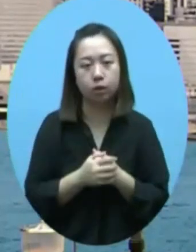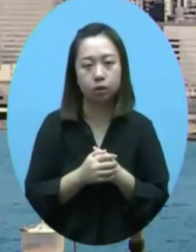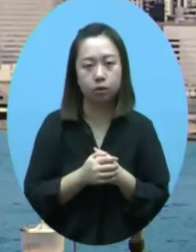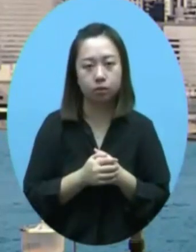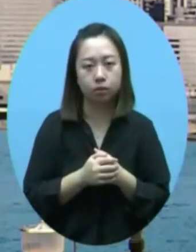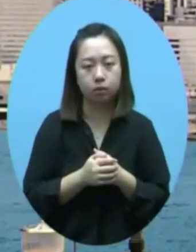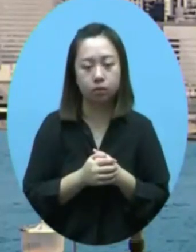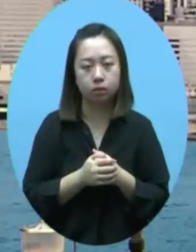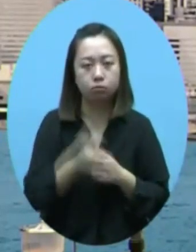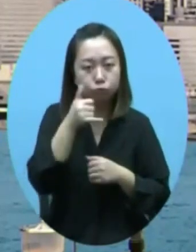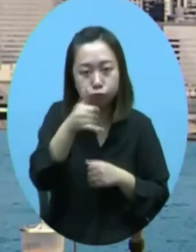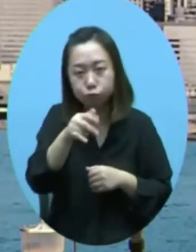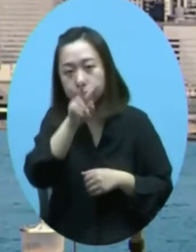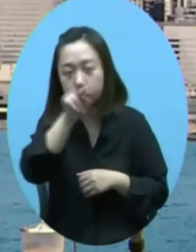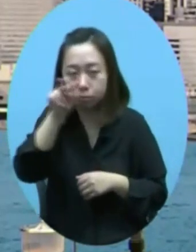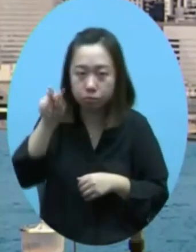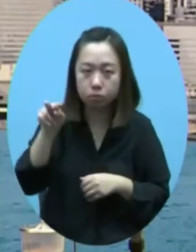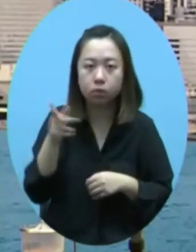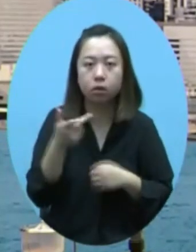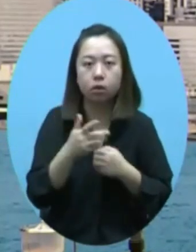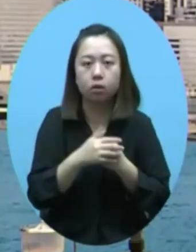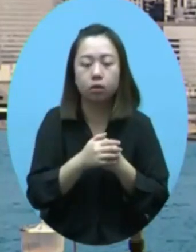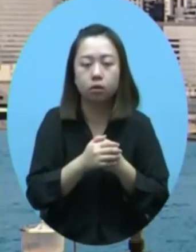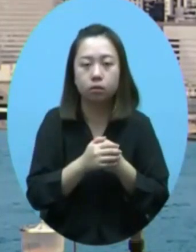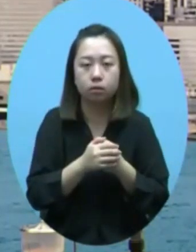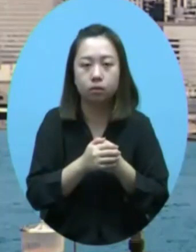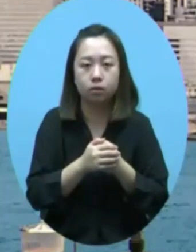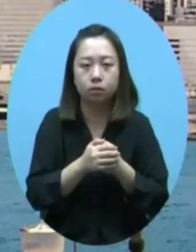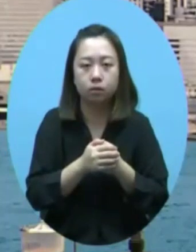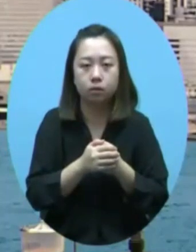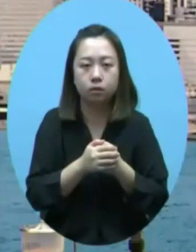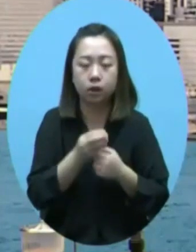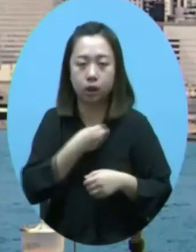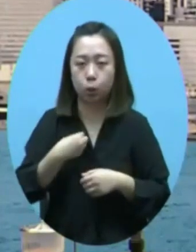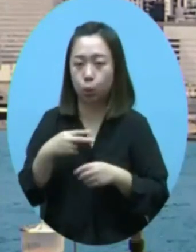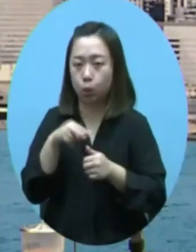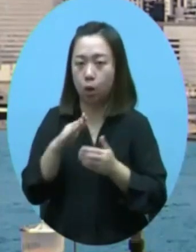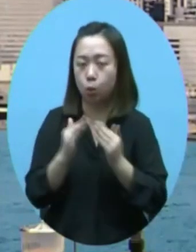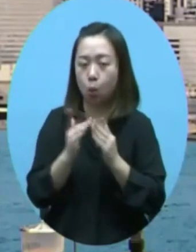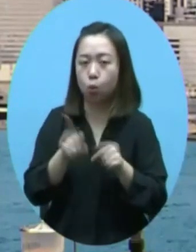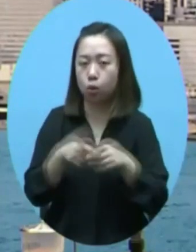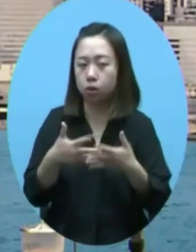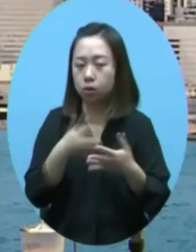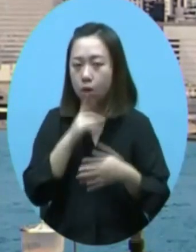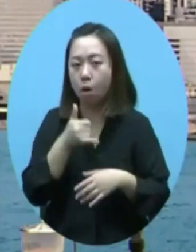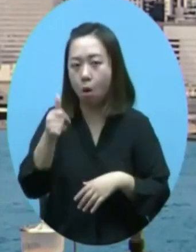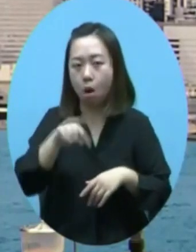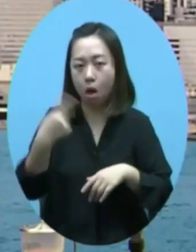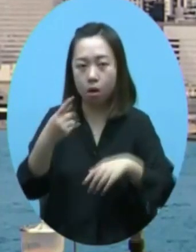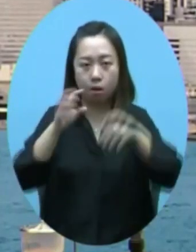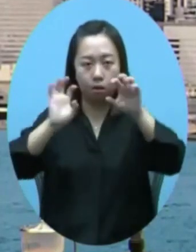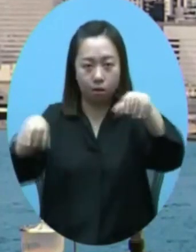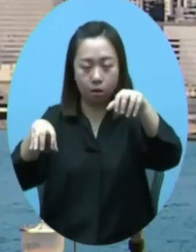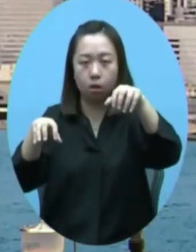sample bottles, to all the nursing homes, including the Chiwon-san Yukhwa nursing home in the same area, and our